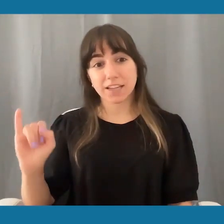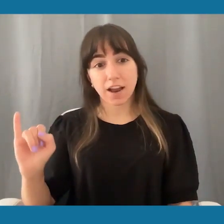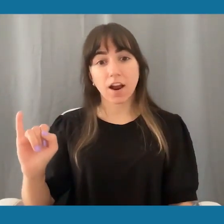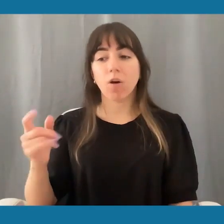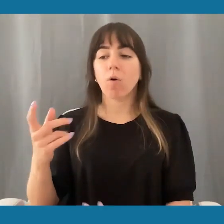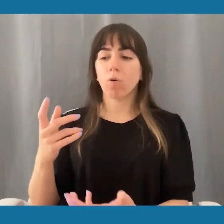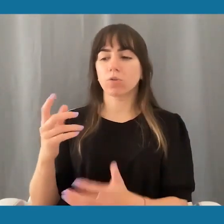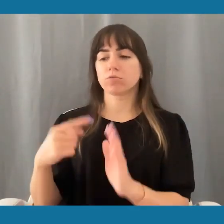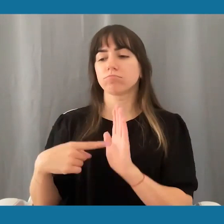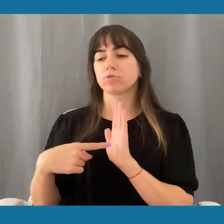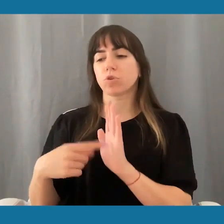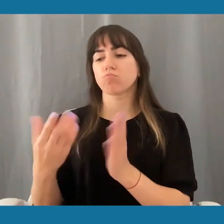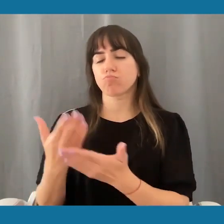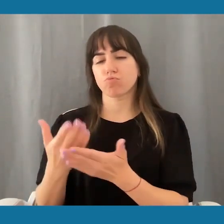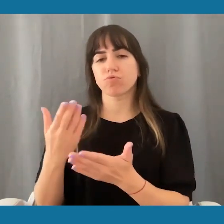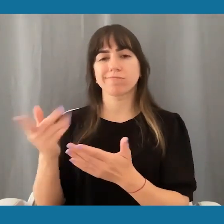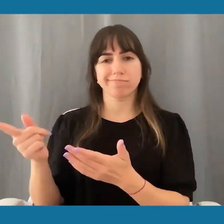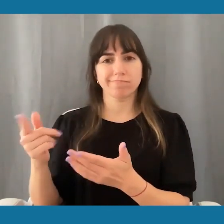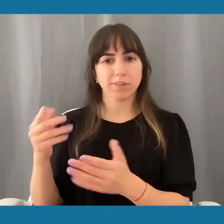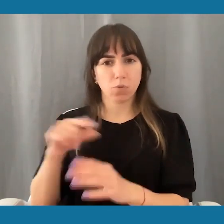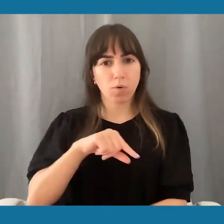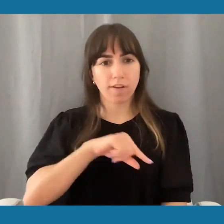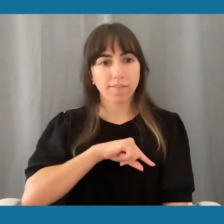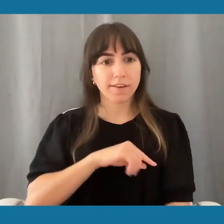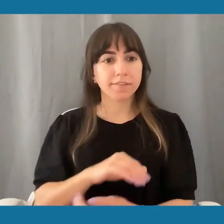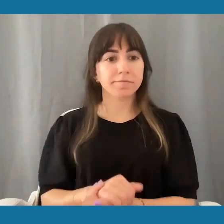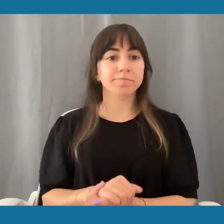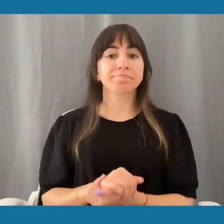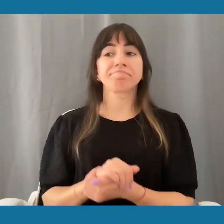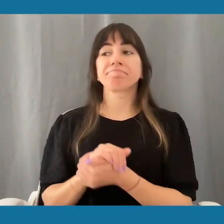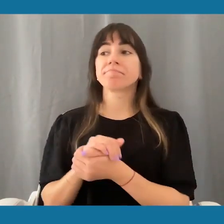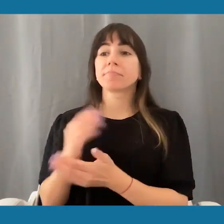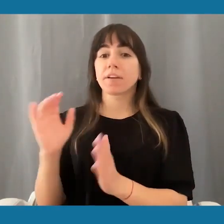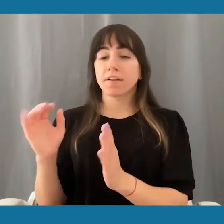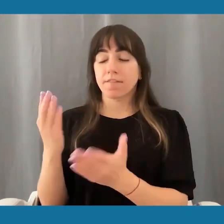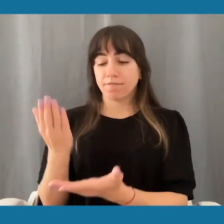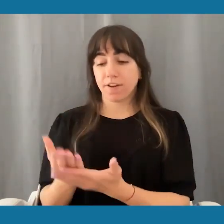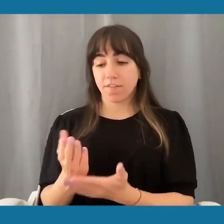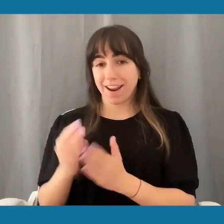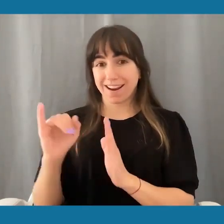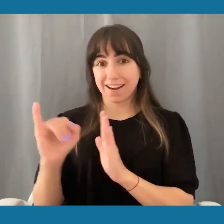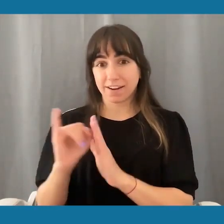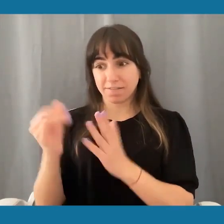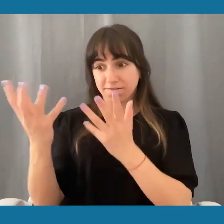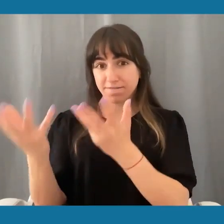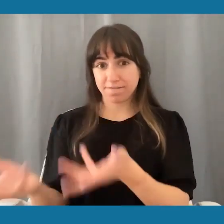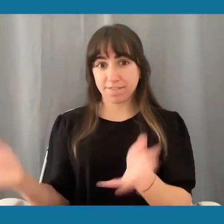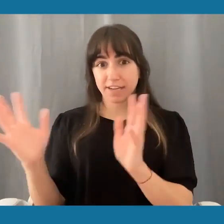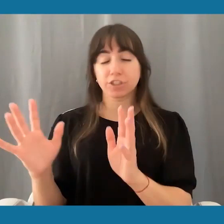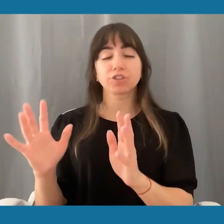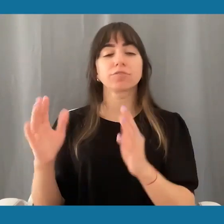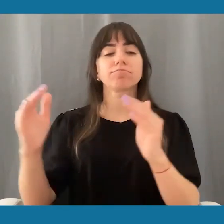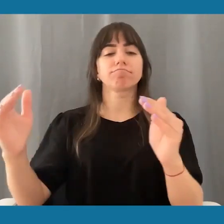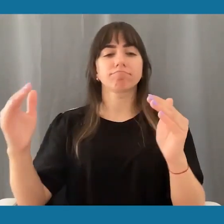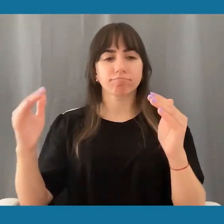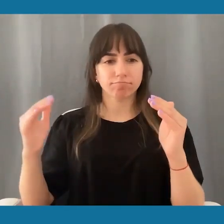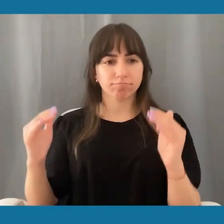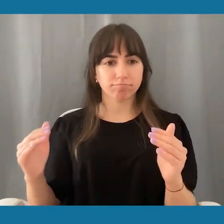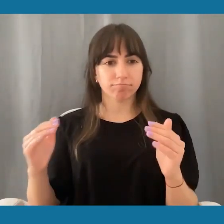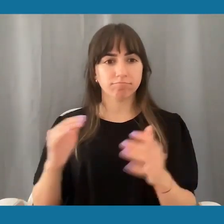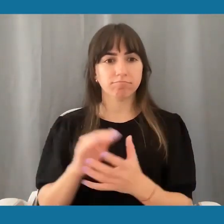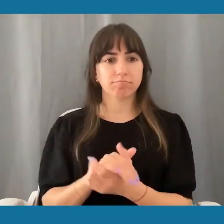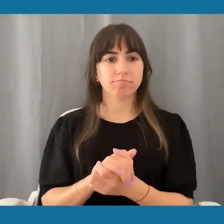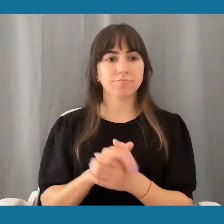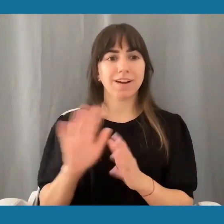questions, you move to the next part, which is adding your bank account information and contributing at least $25 to get